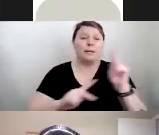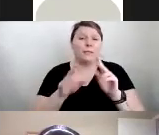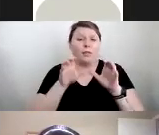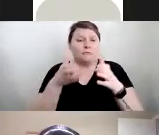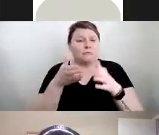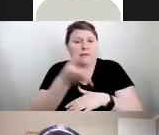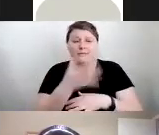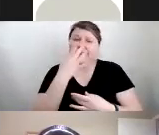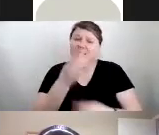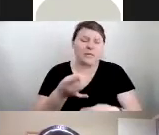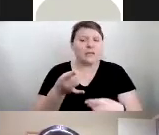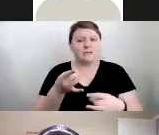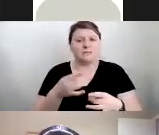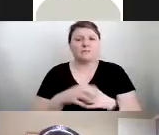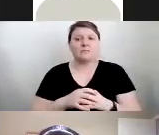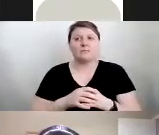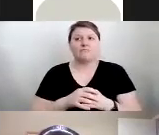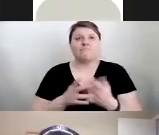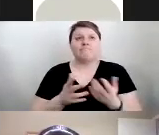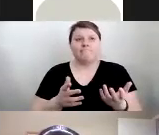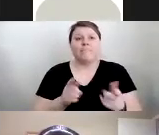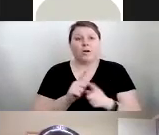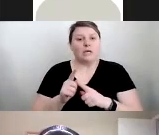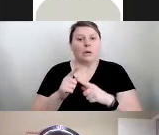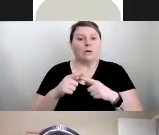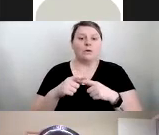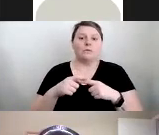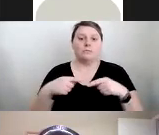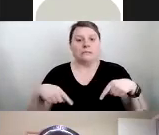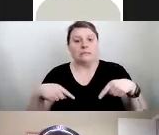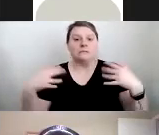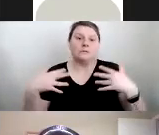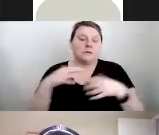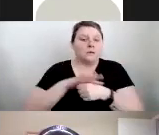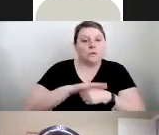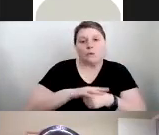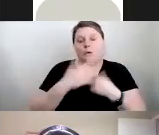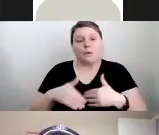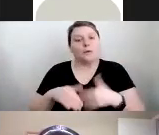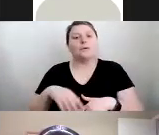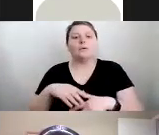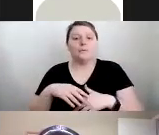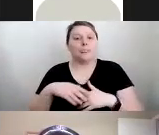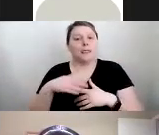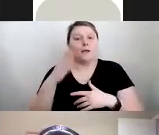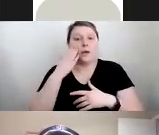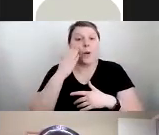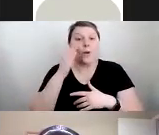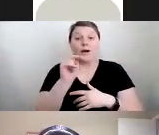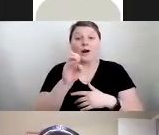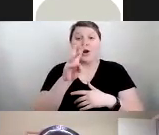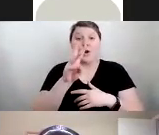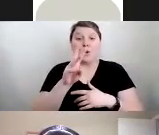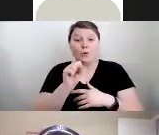interesting, also very nerve-wracking at times. Often I would know about the news stories 12 hours